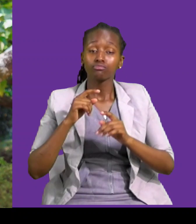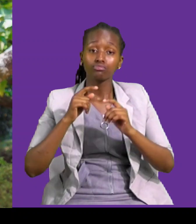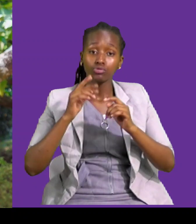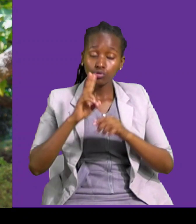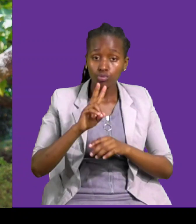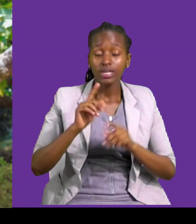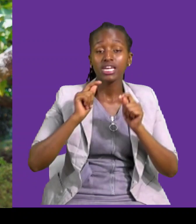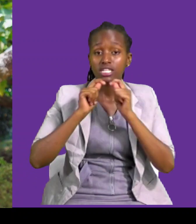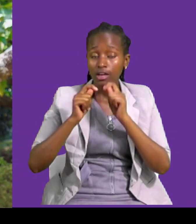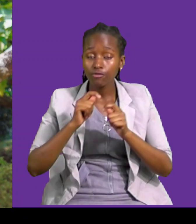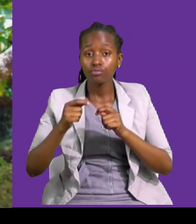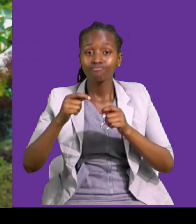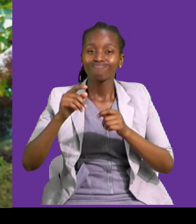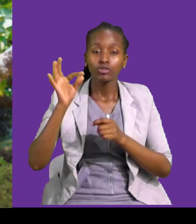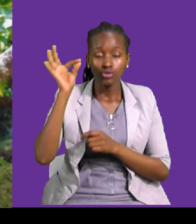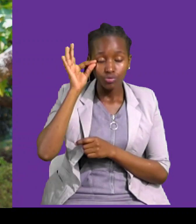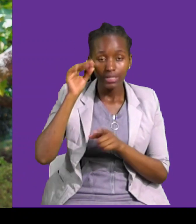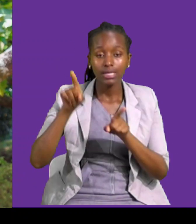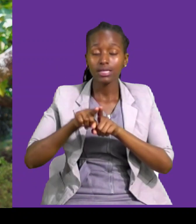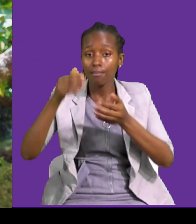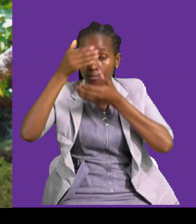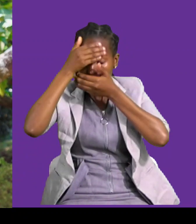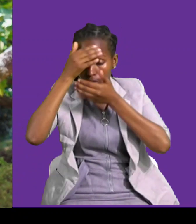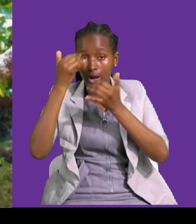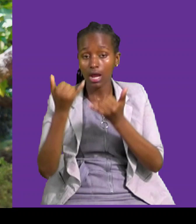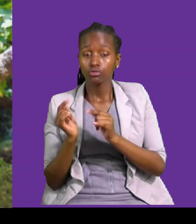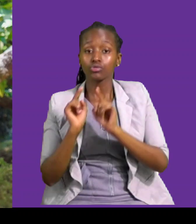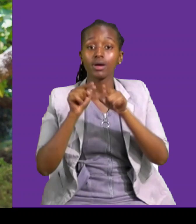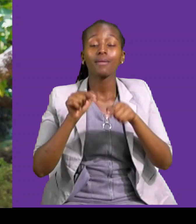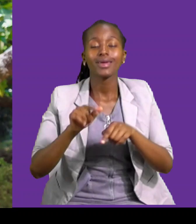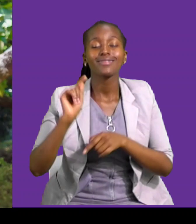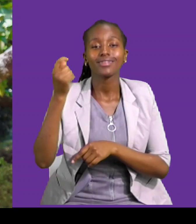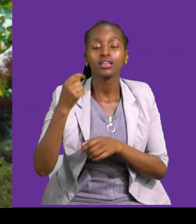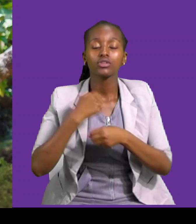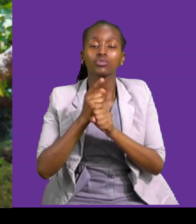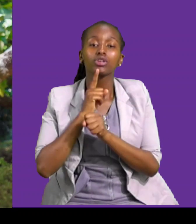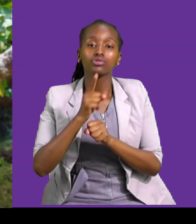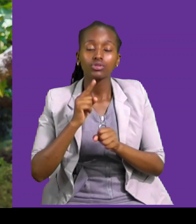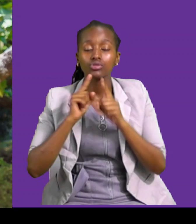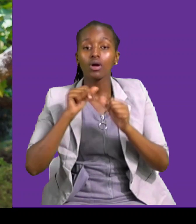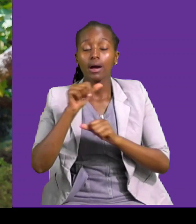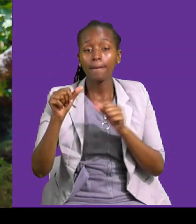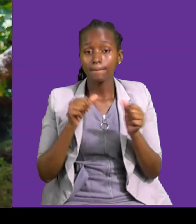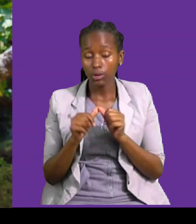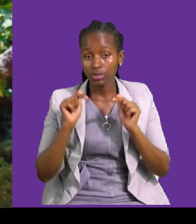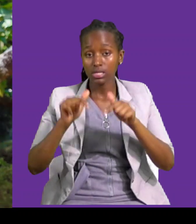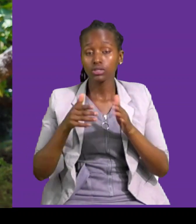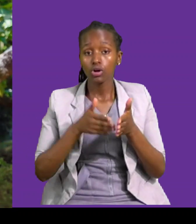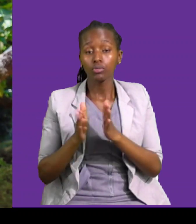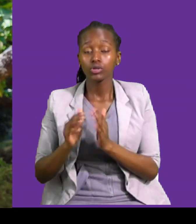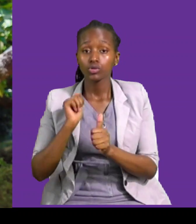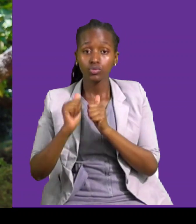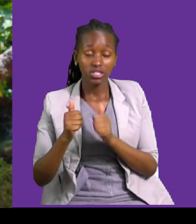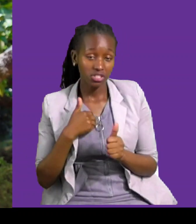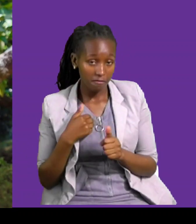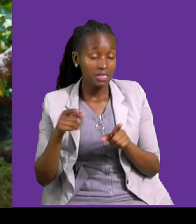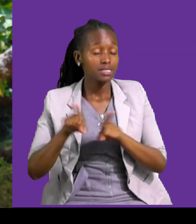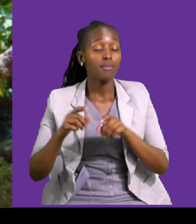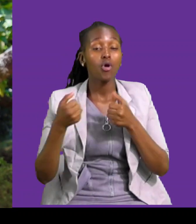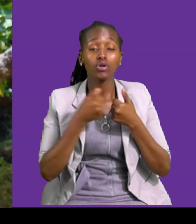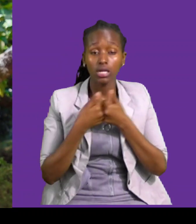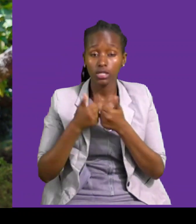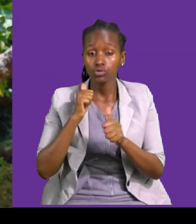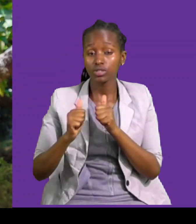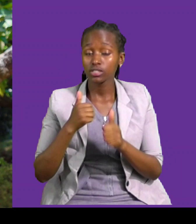USIU to democratize machine learning in Africa, to bring worldwide experts to talk about the opportunities but also the challenges of AI